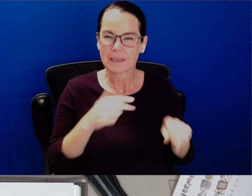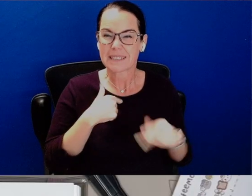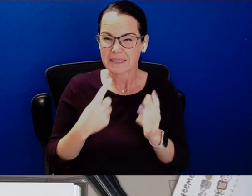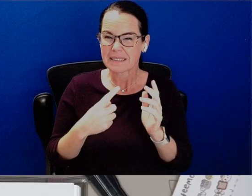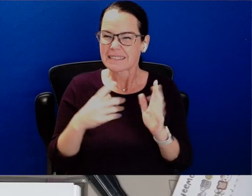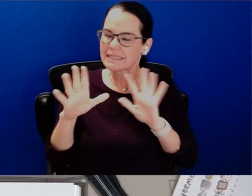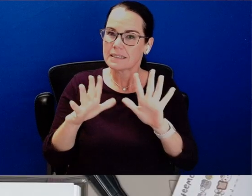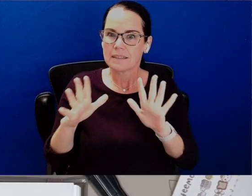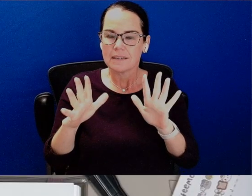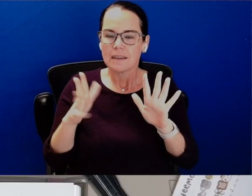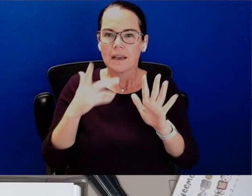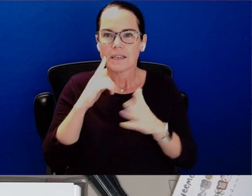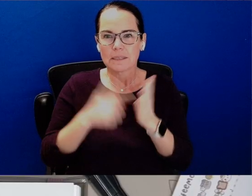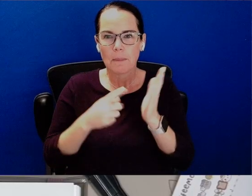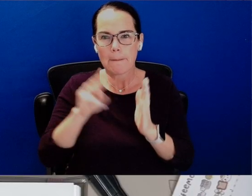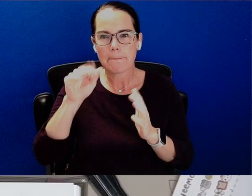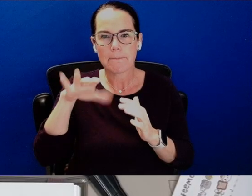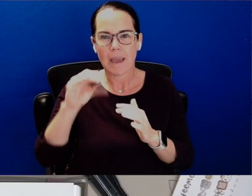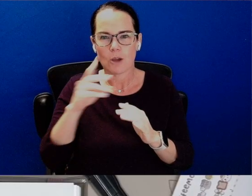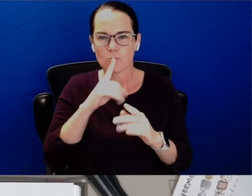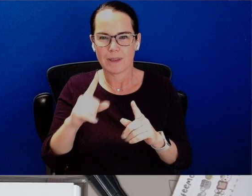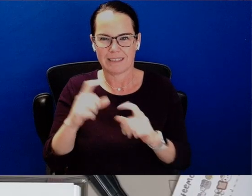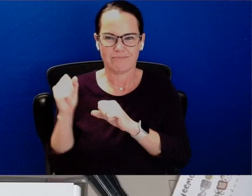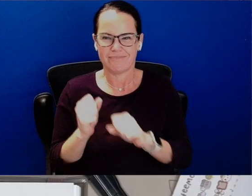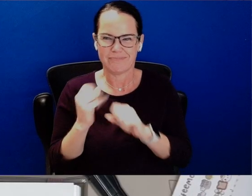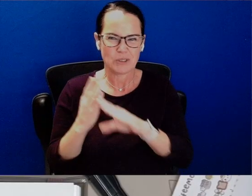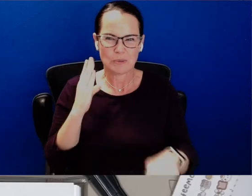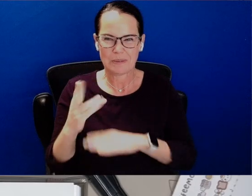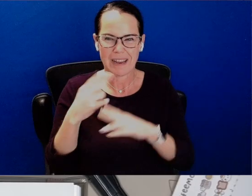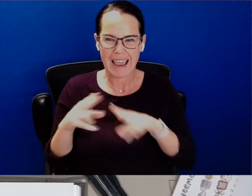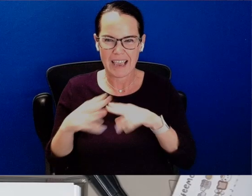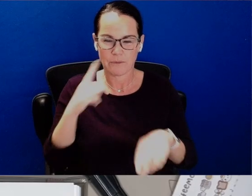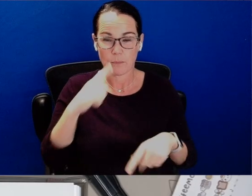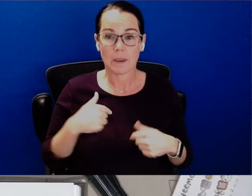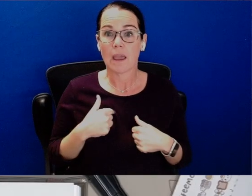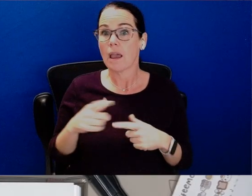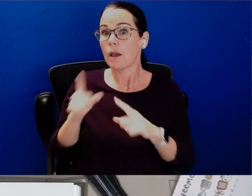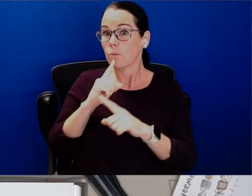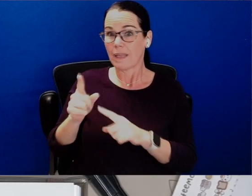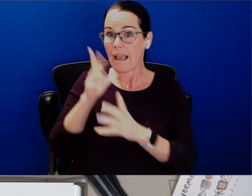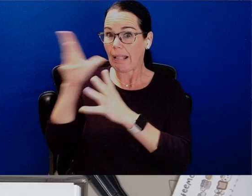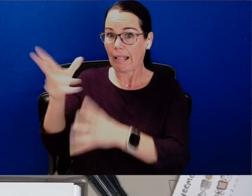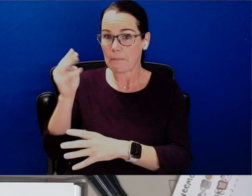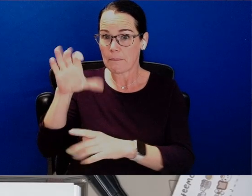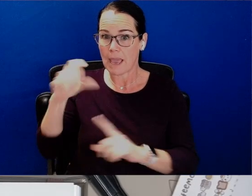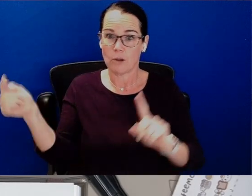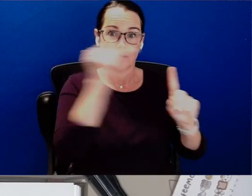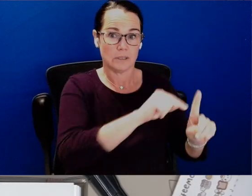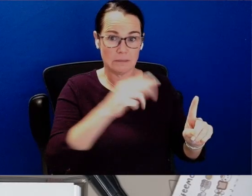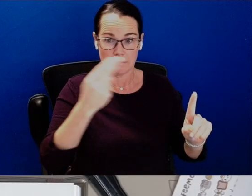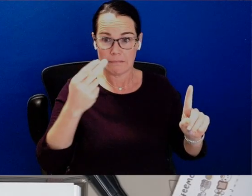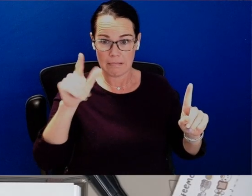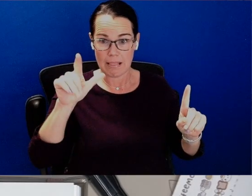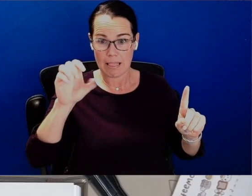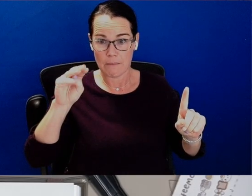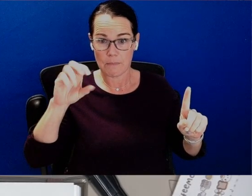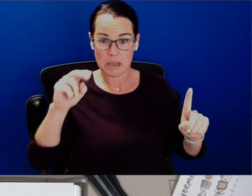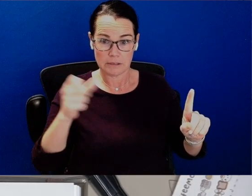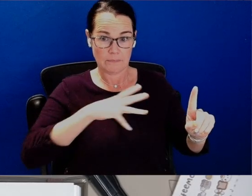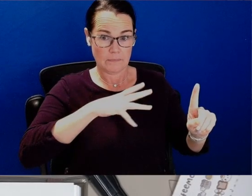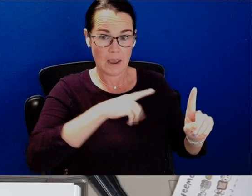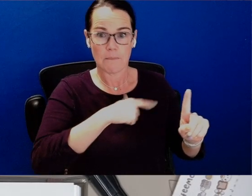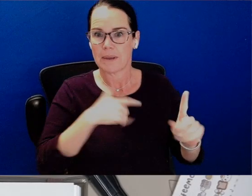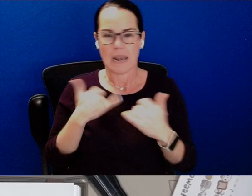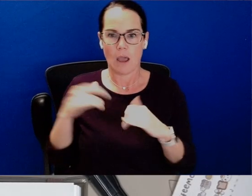too eggy for me. I hated mayonnaise until I found until I found Hellmann's, and now I'm like a